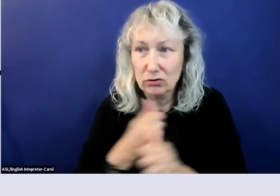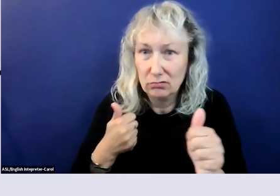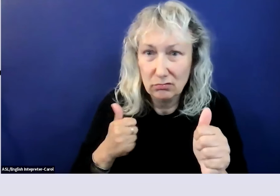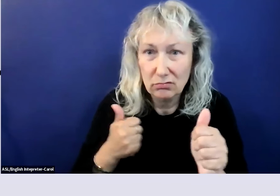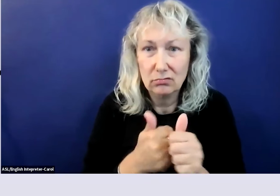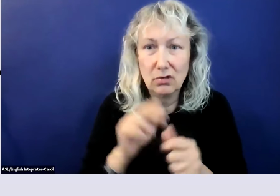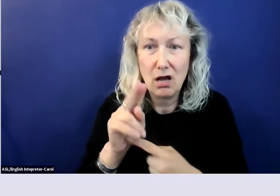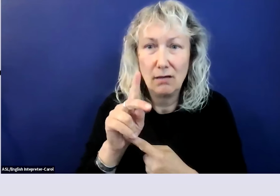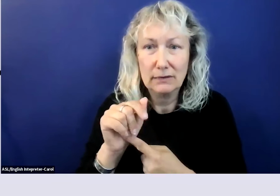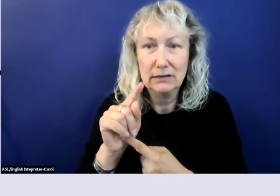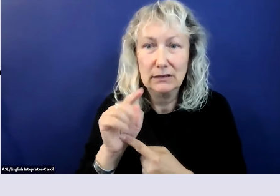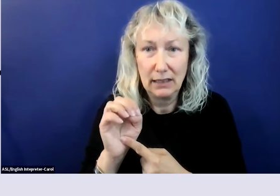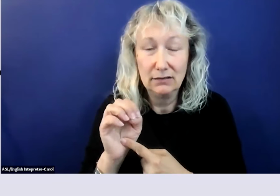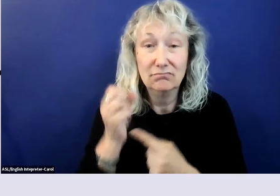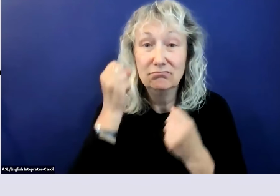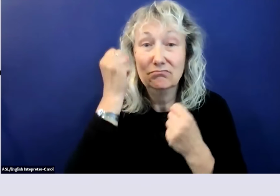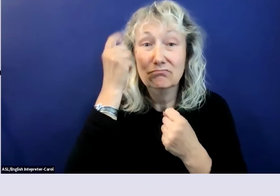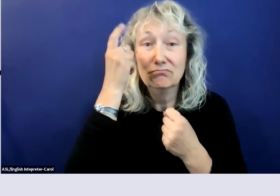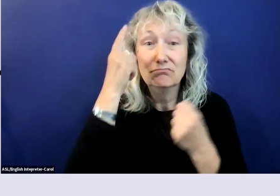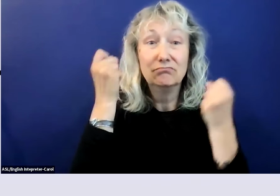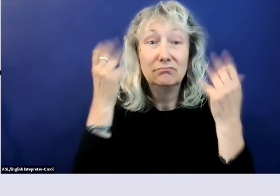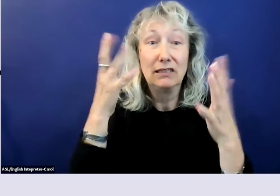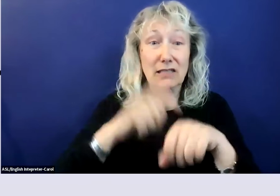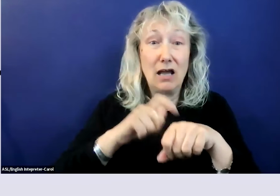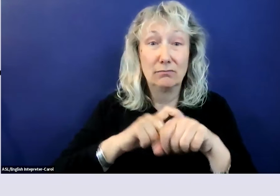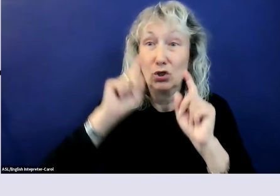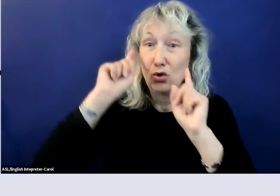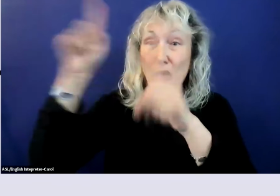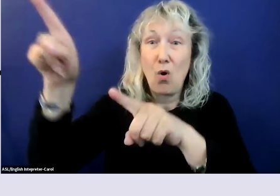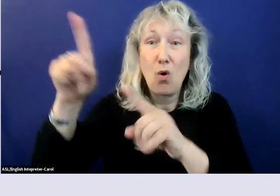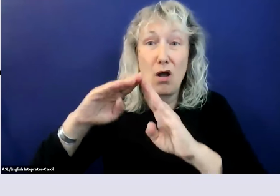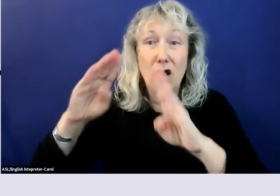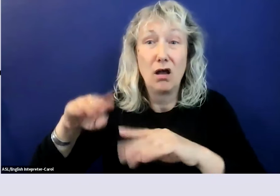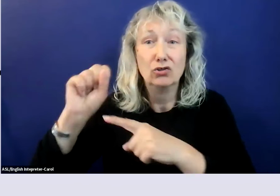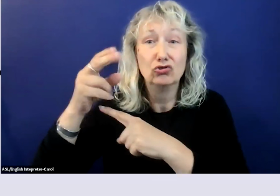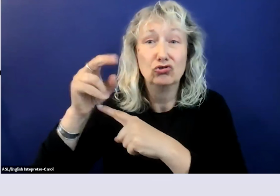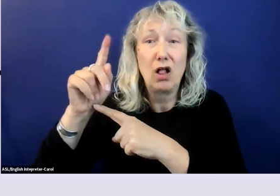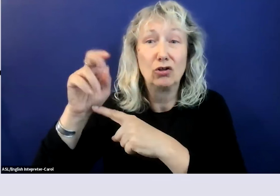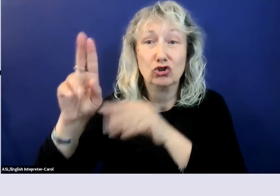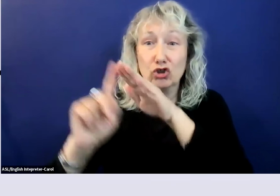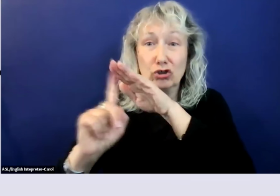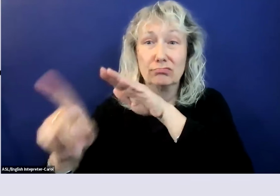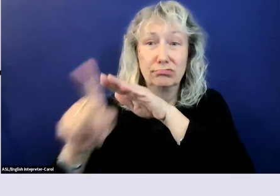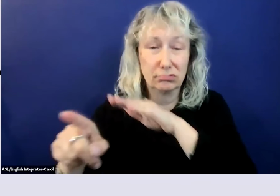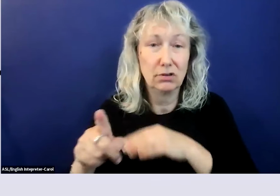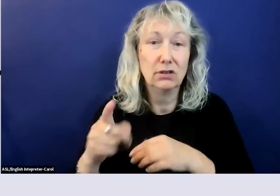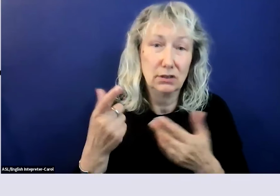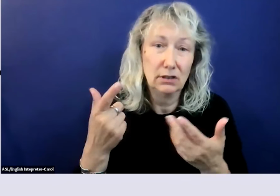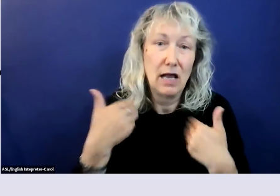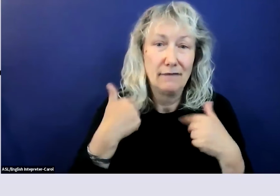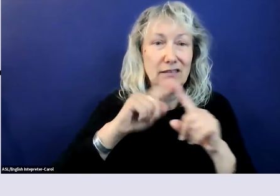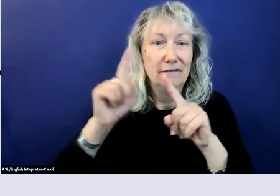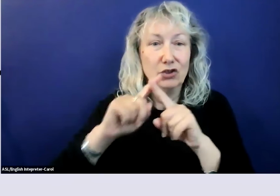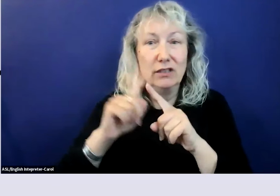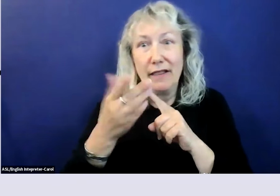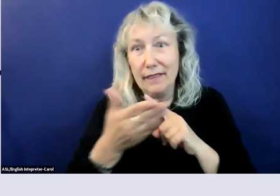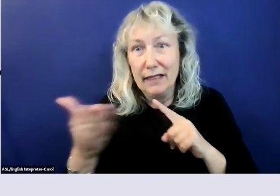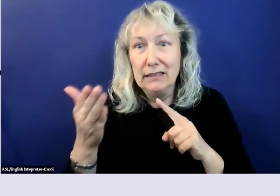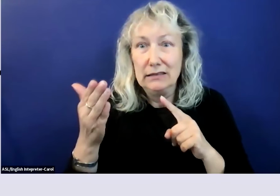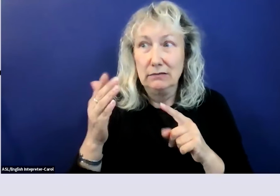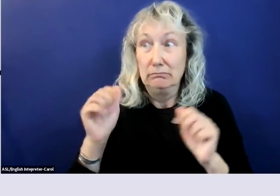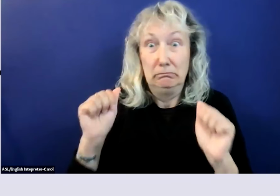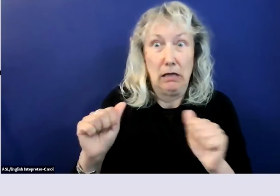and there's a lot of people there, which increases infection risk, especially during things like flu season. And we can